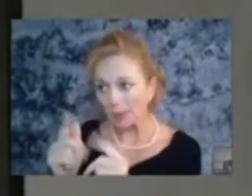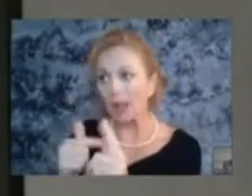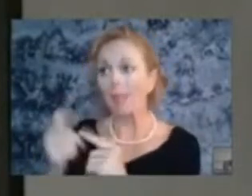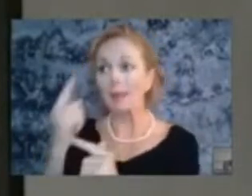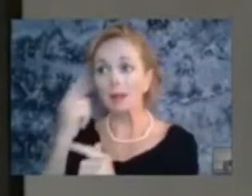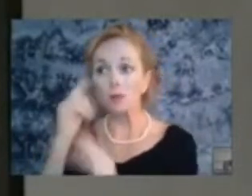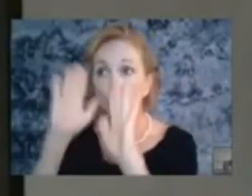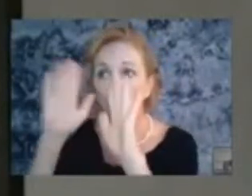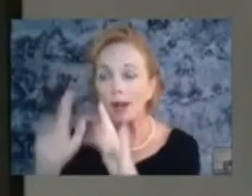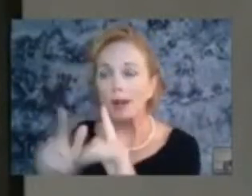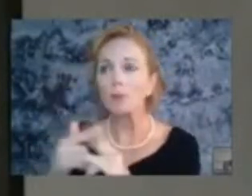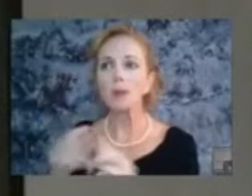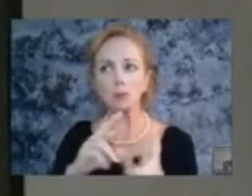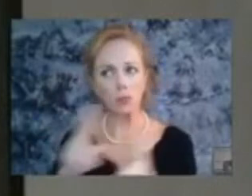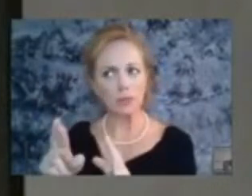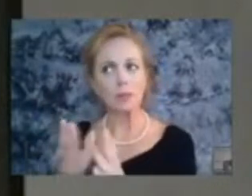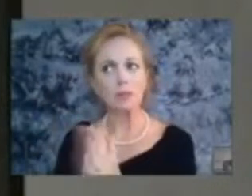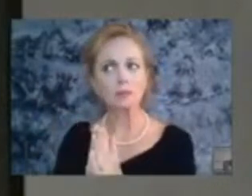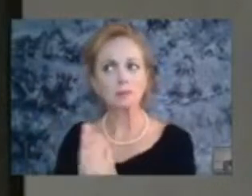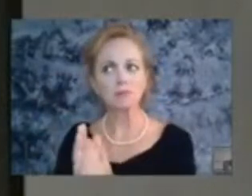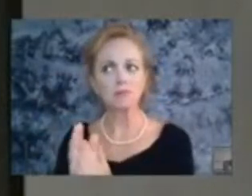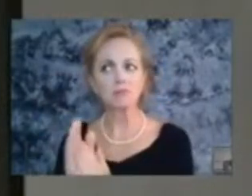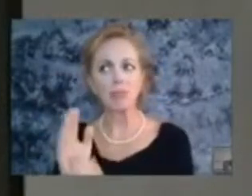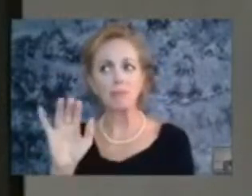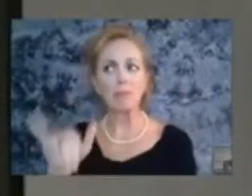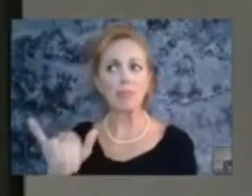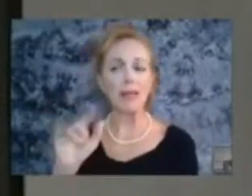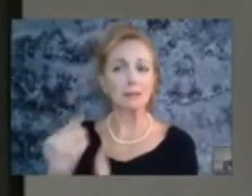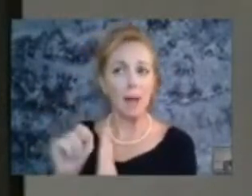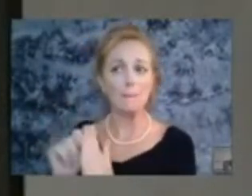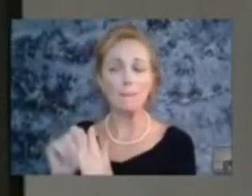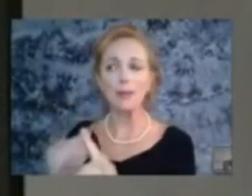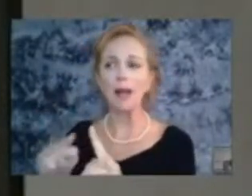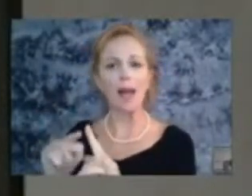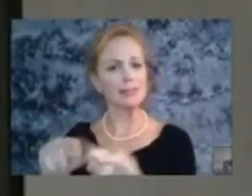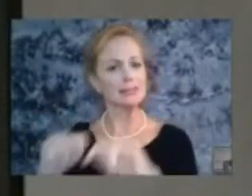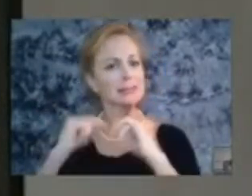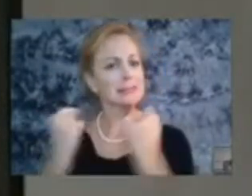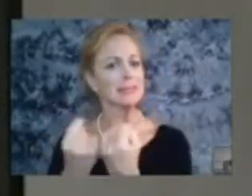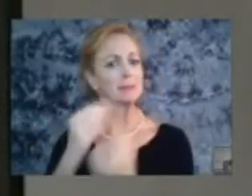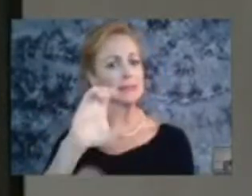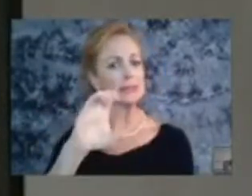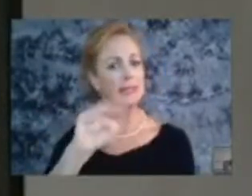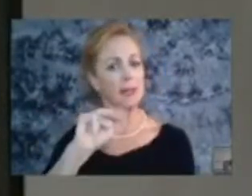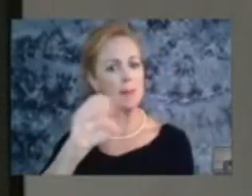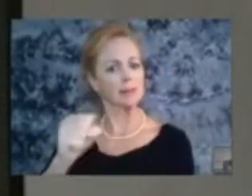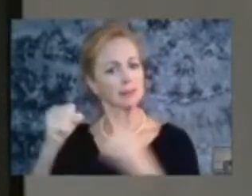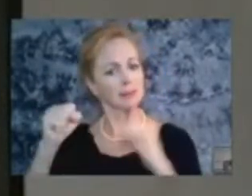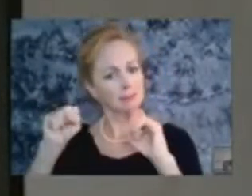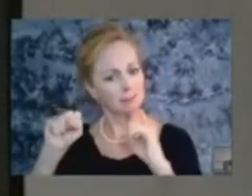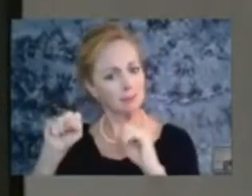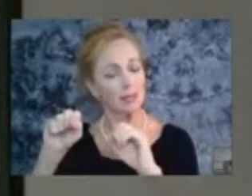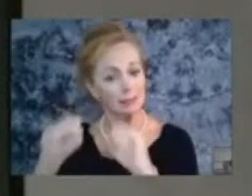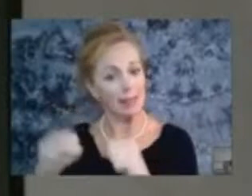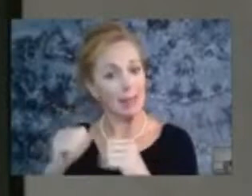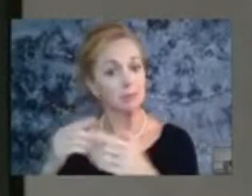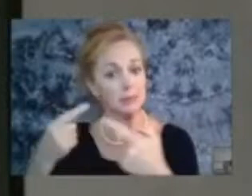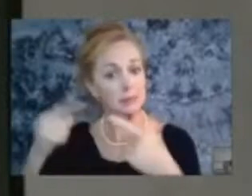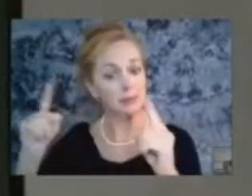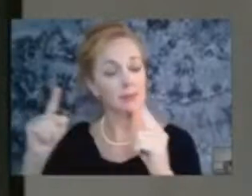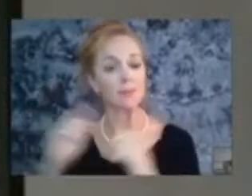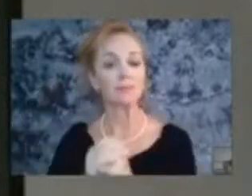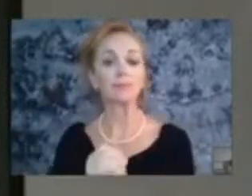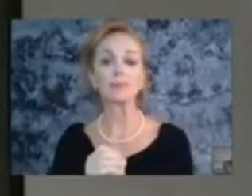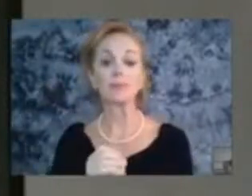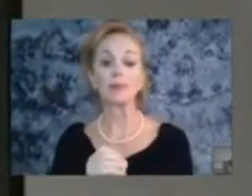Team CMS could do this. But I also appreciate that there are a variety of opinions about this. And there are people at home that are probably